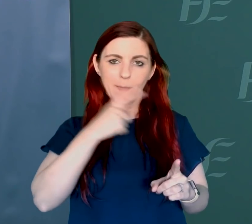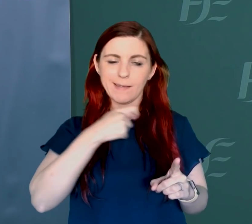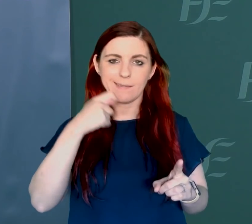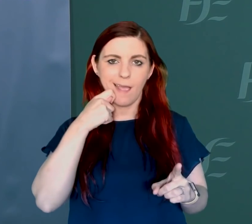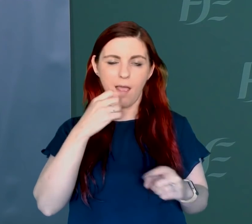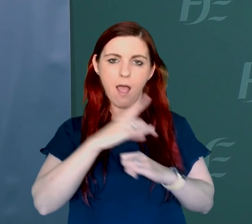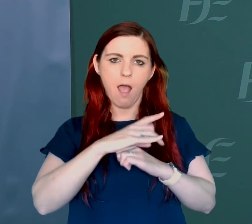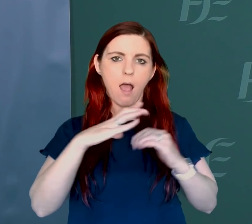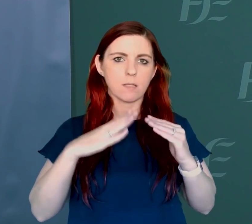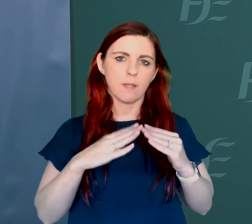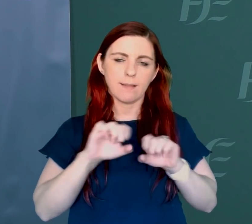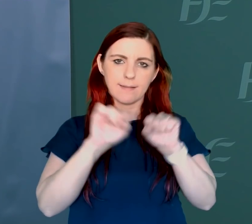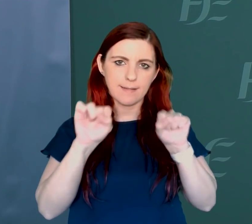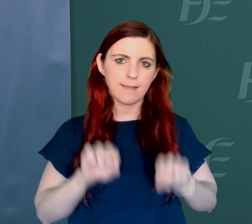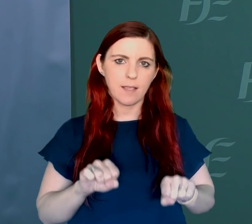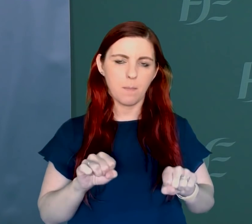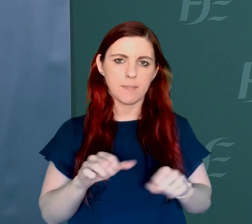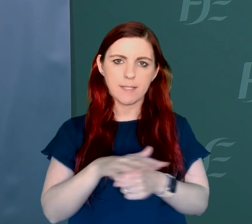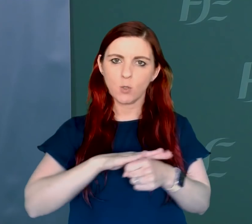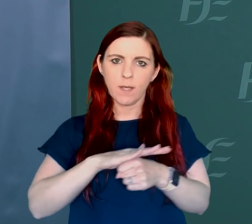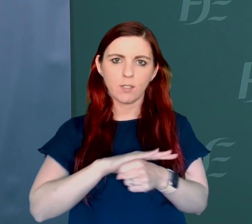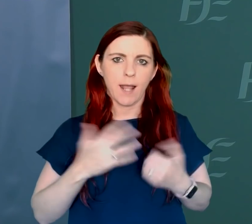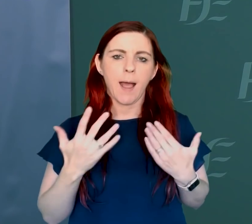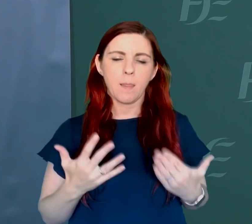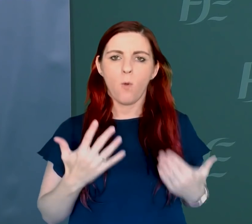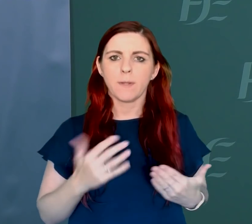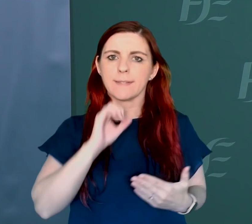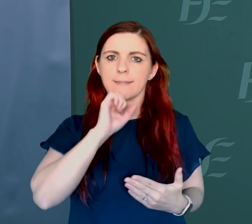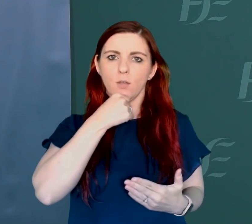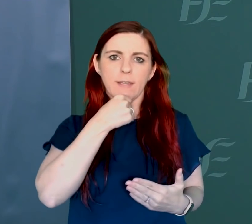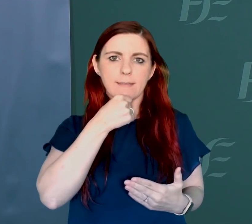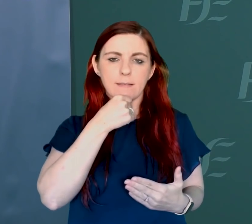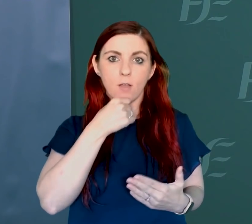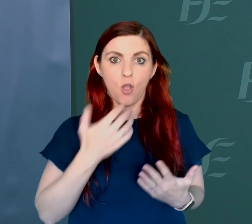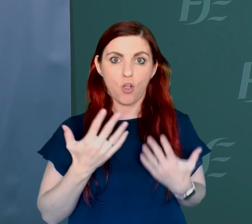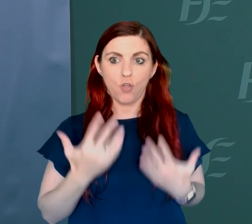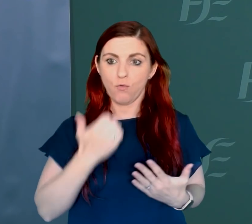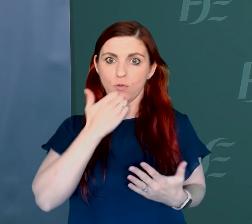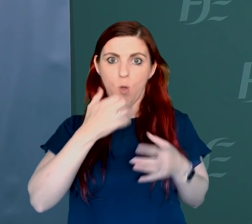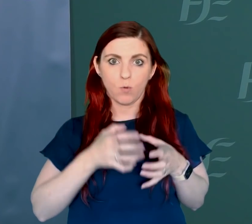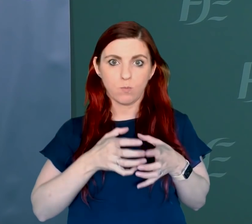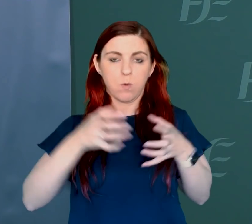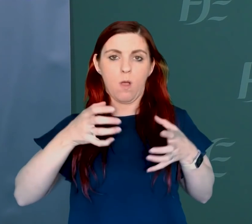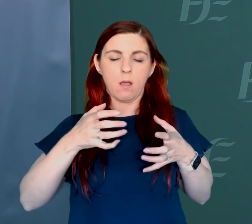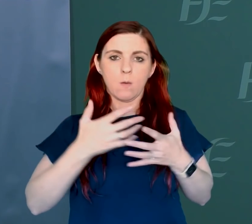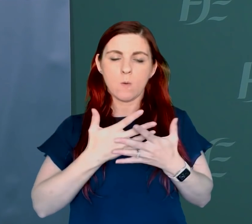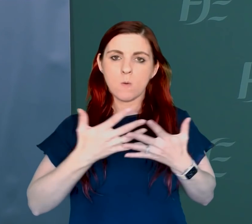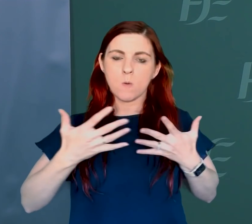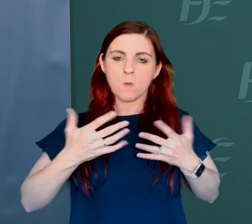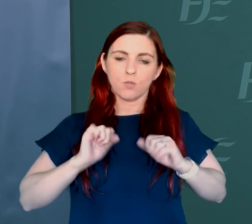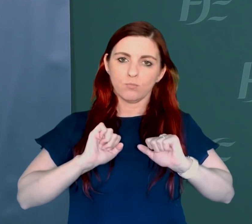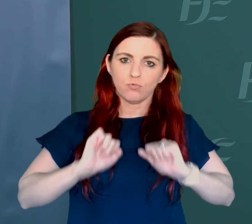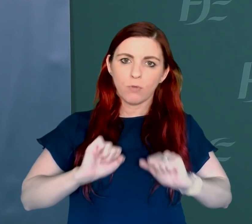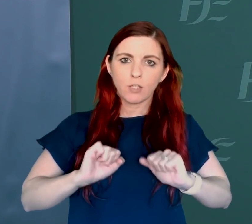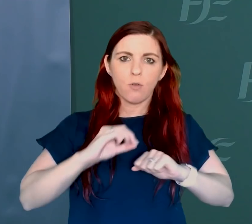and our healthcare system overall is generally very serious. The current wave is putting an inconceivable strain on the health